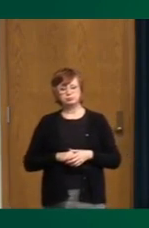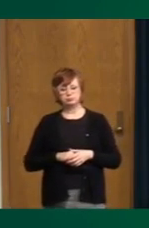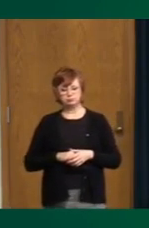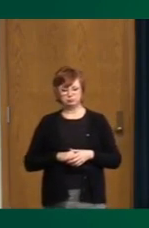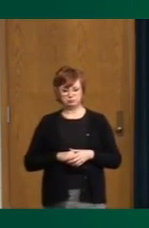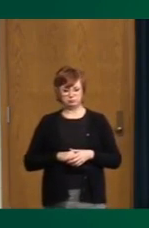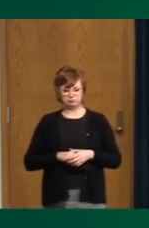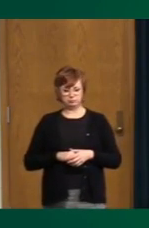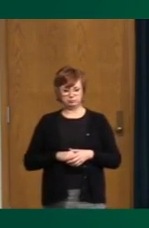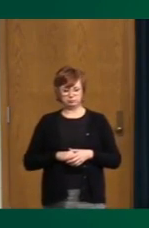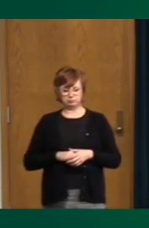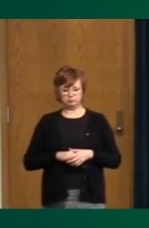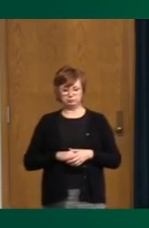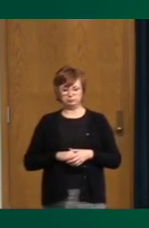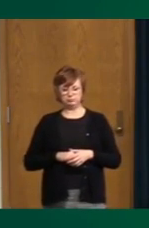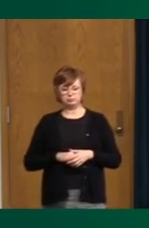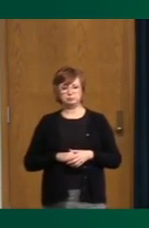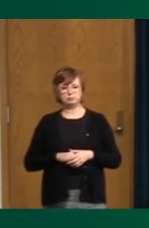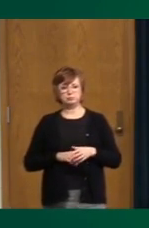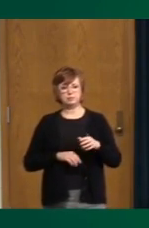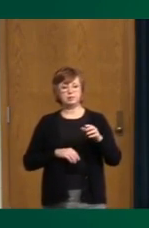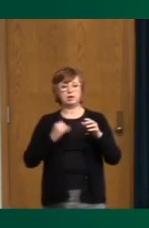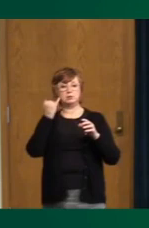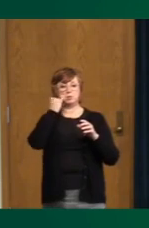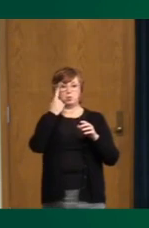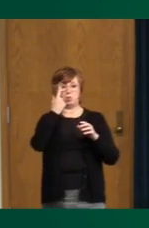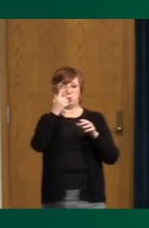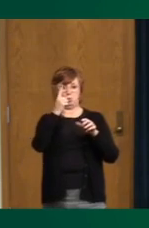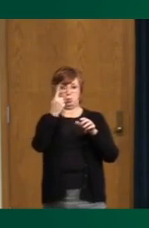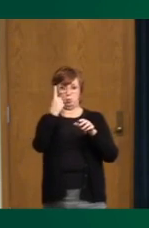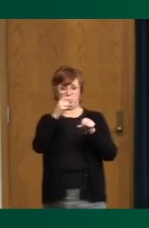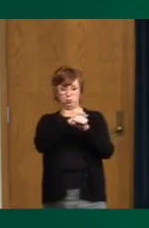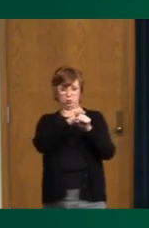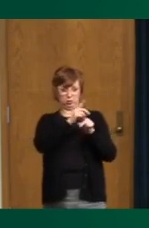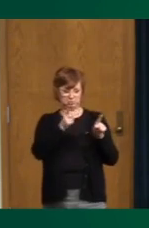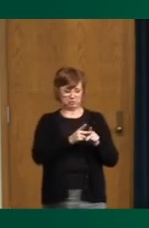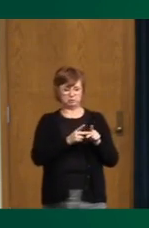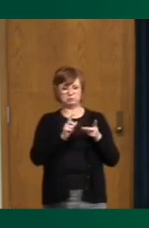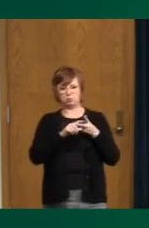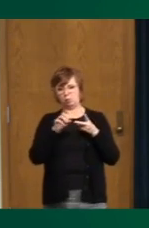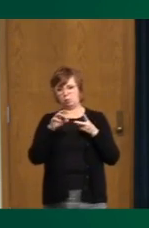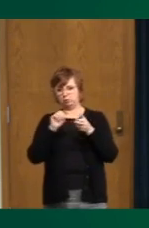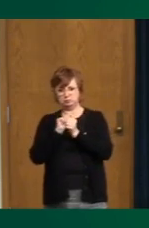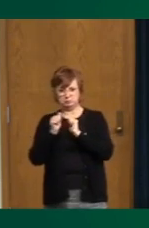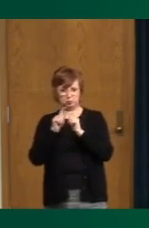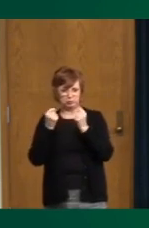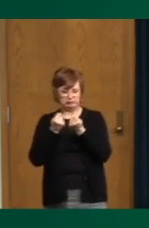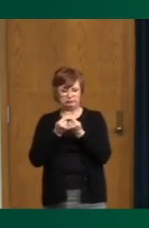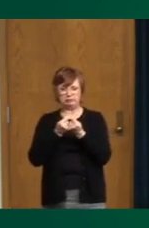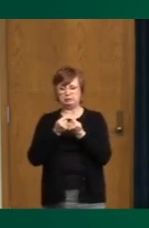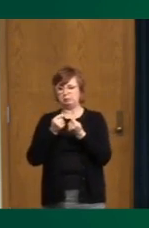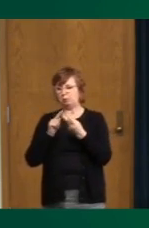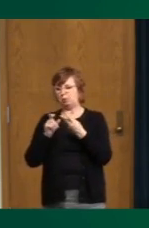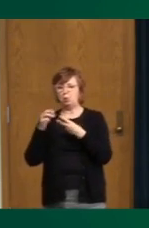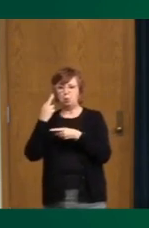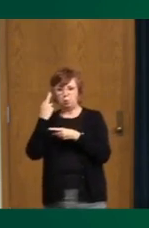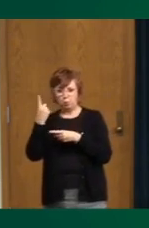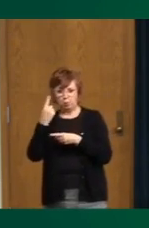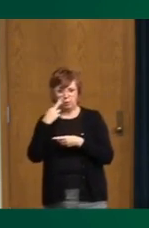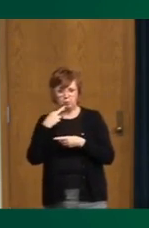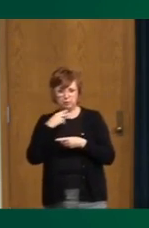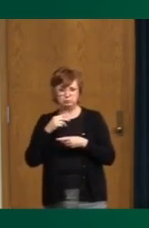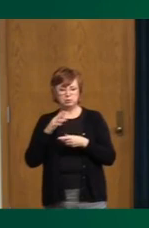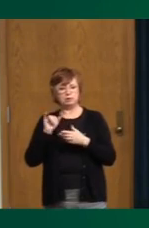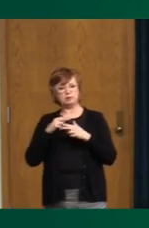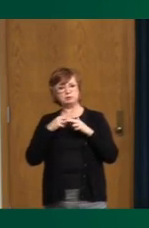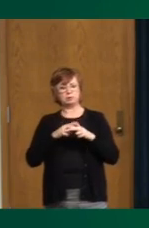two or more cases linked to a workplace or to a sports team or linked to a restaurant, then that's